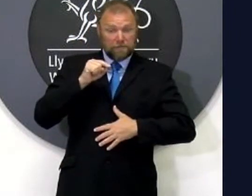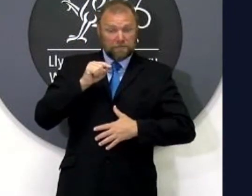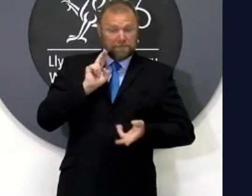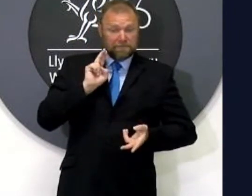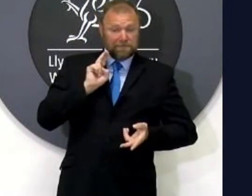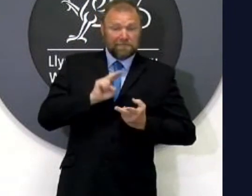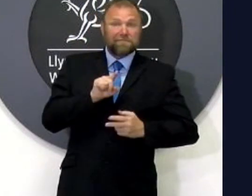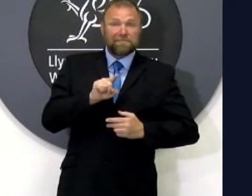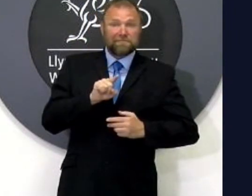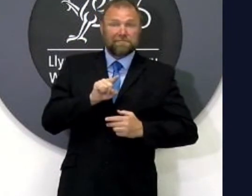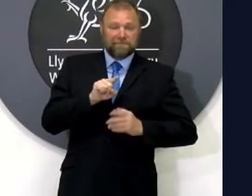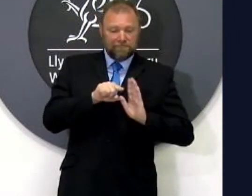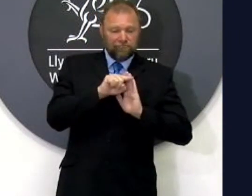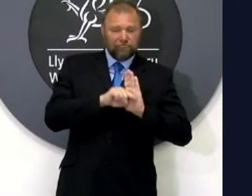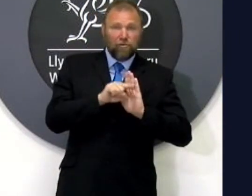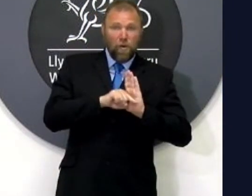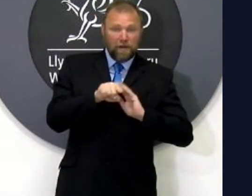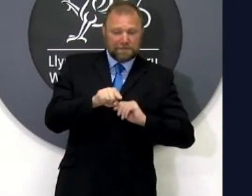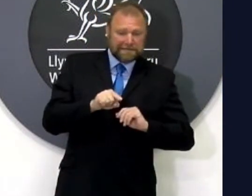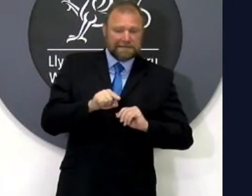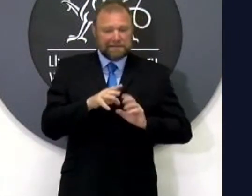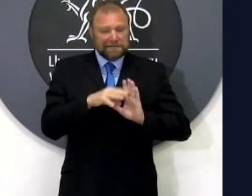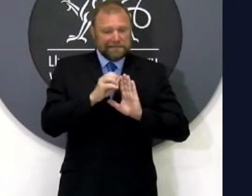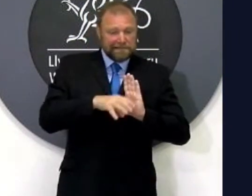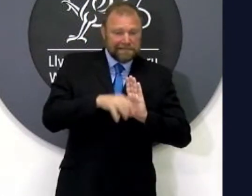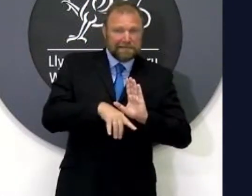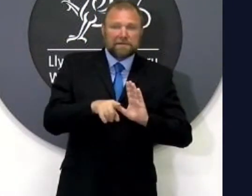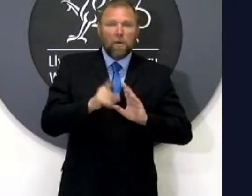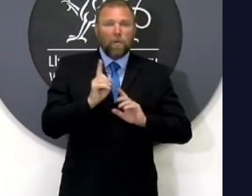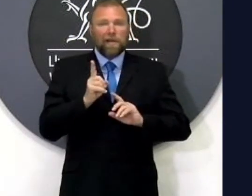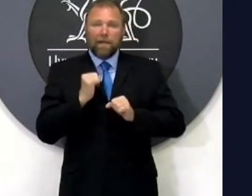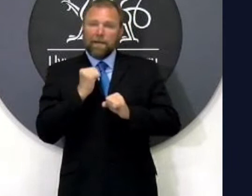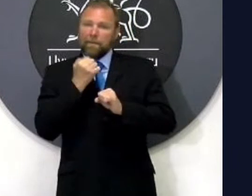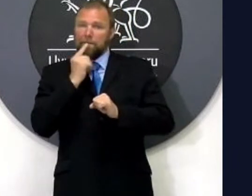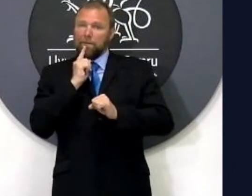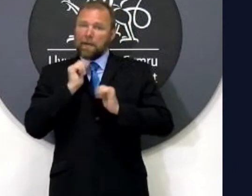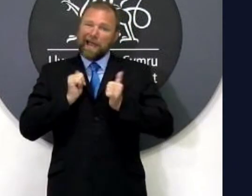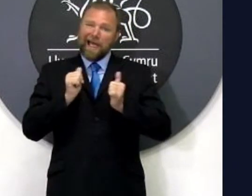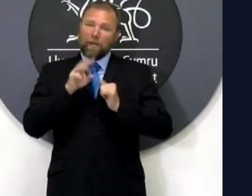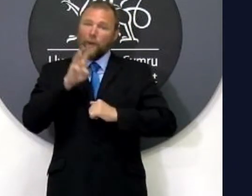the messages from Public Health Wales will get through to the public.